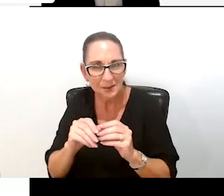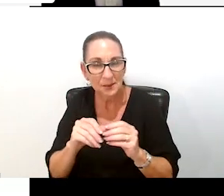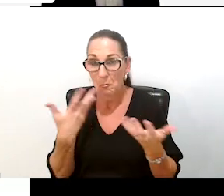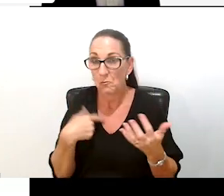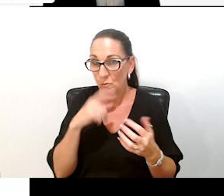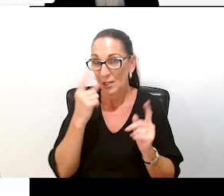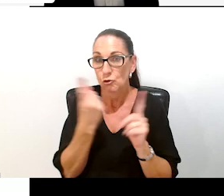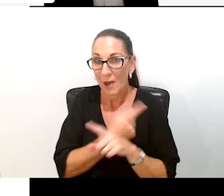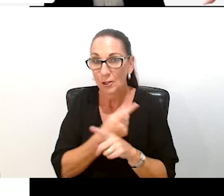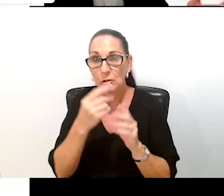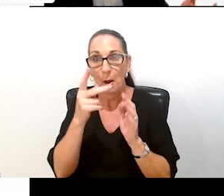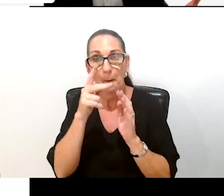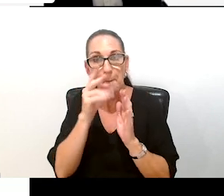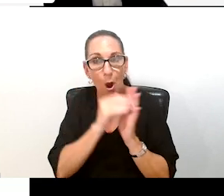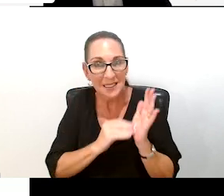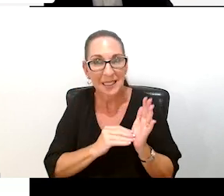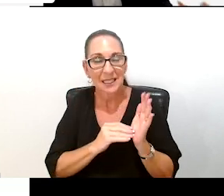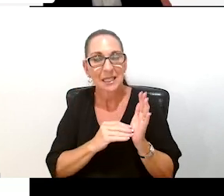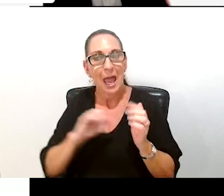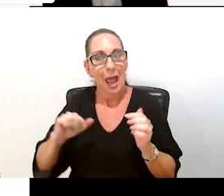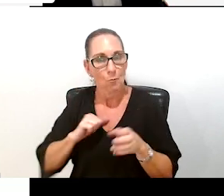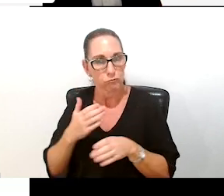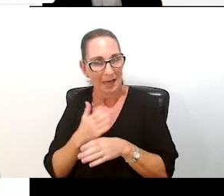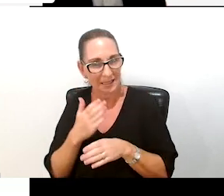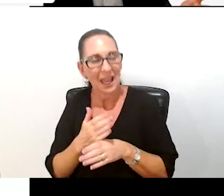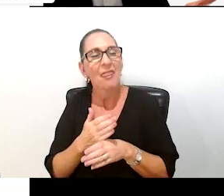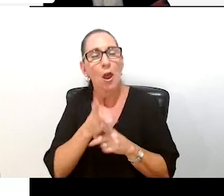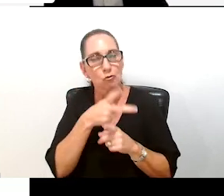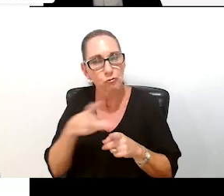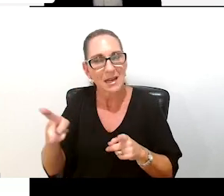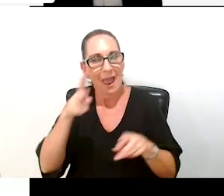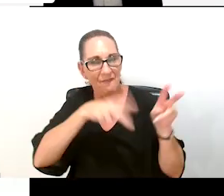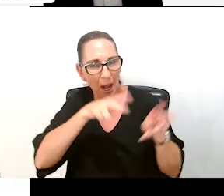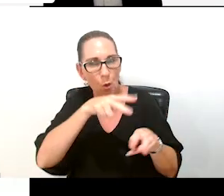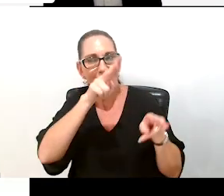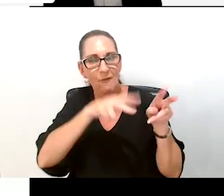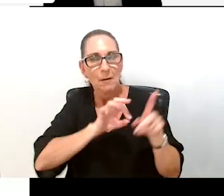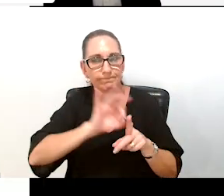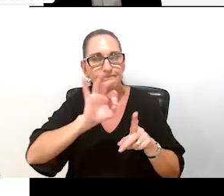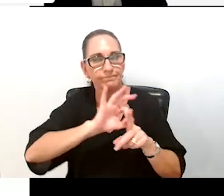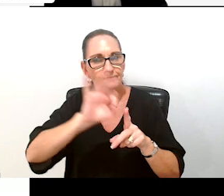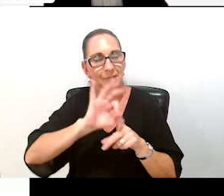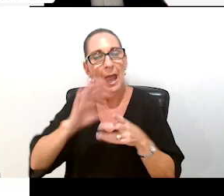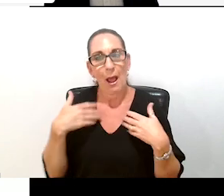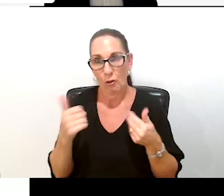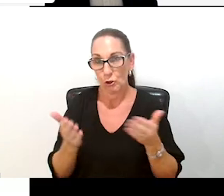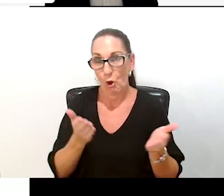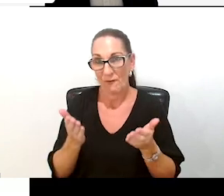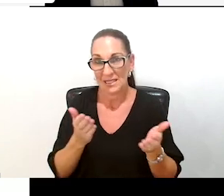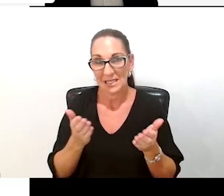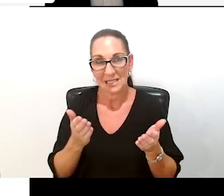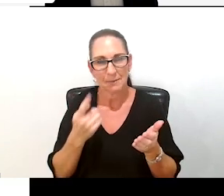and practice, and then reevaluate and continue to upscale to improve the health services and to see